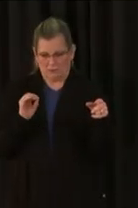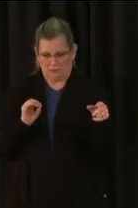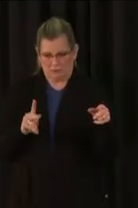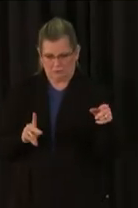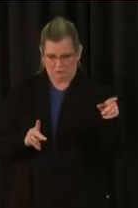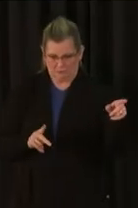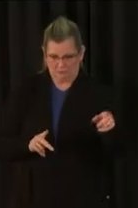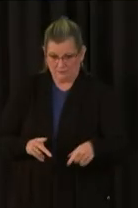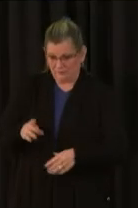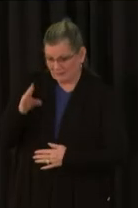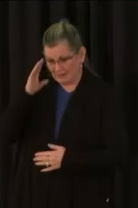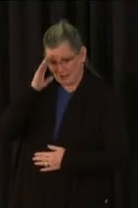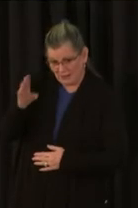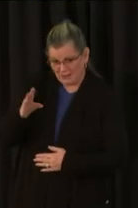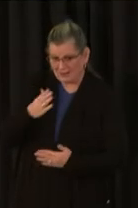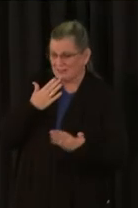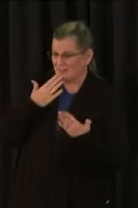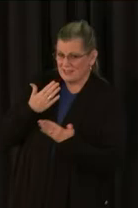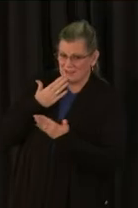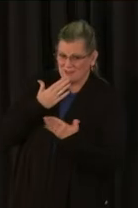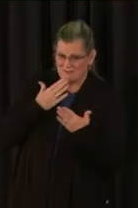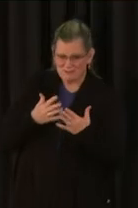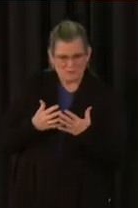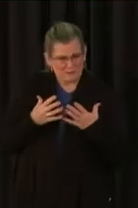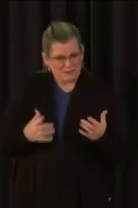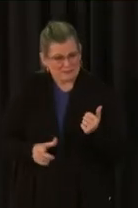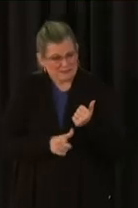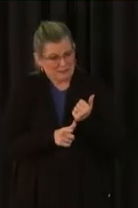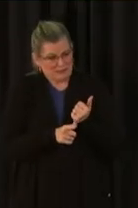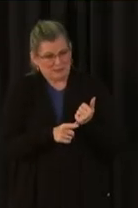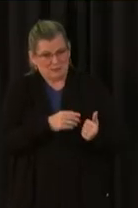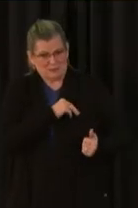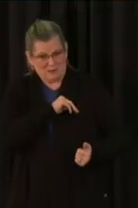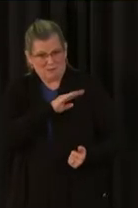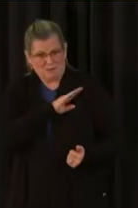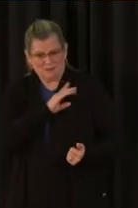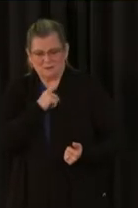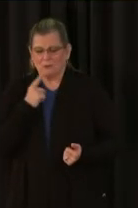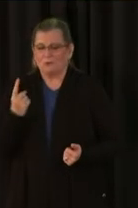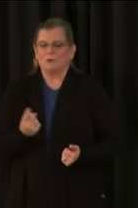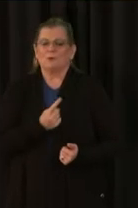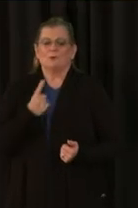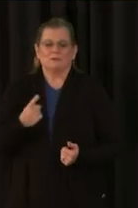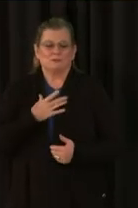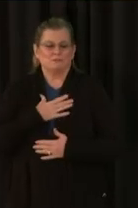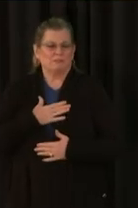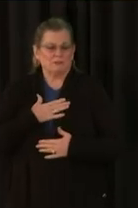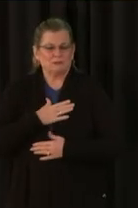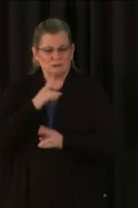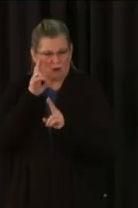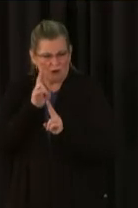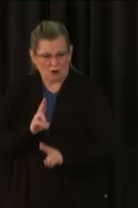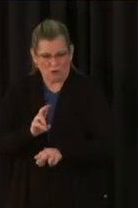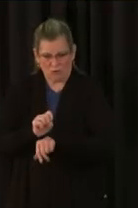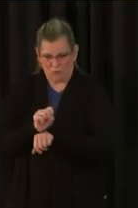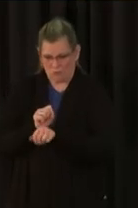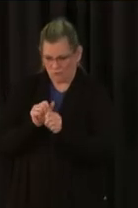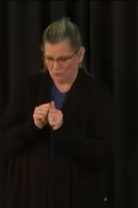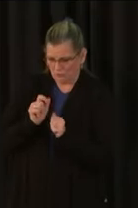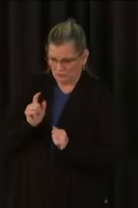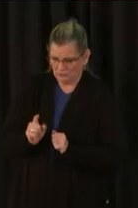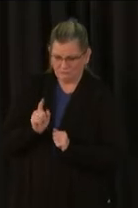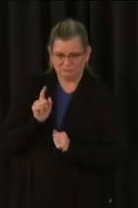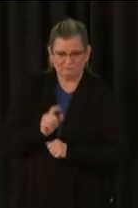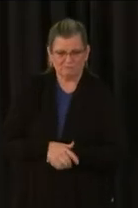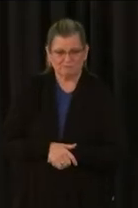All right. Thank you so much, Deputy Mayor. As always, it is an honor and a pleasure to serve and try to